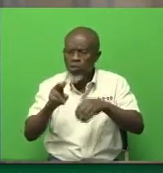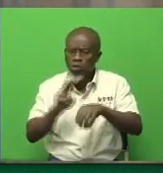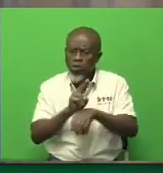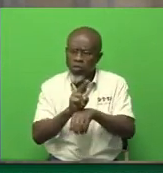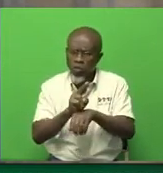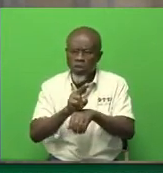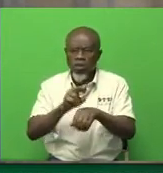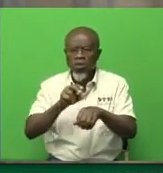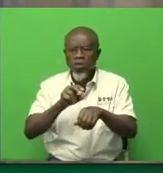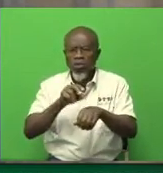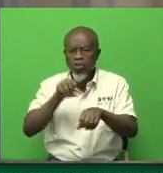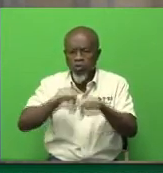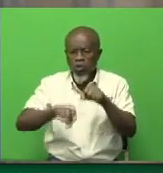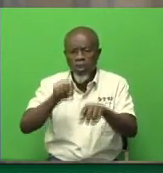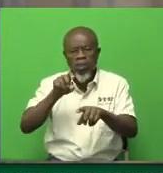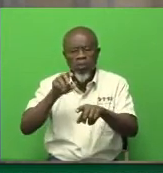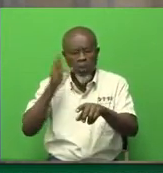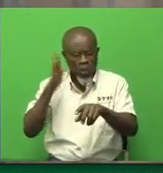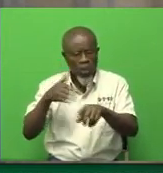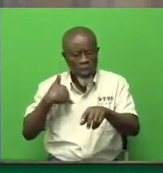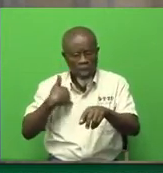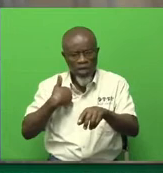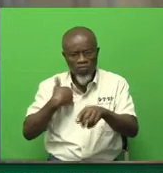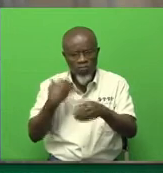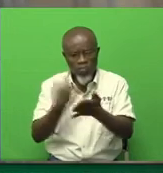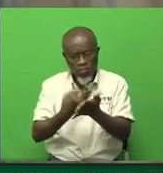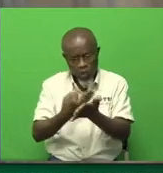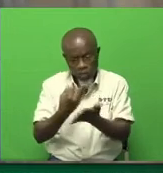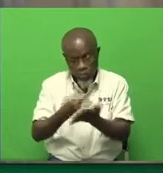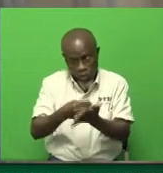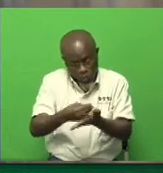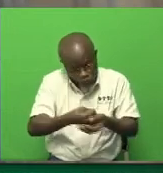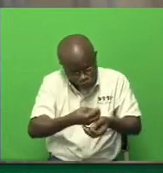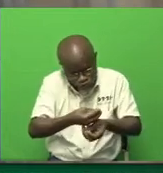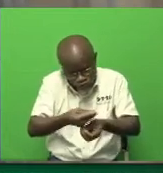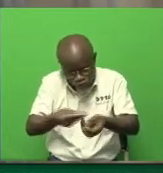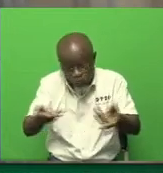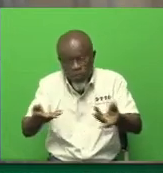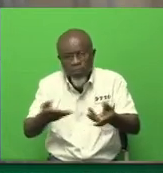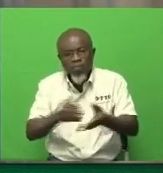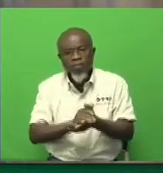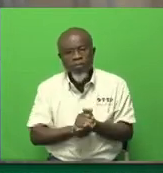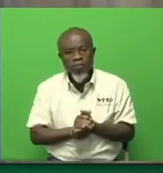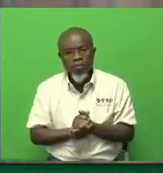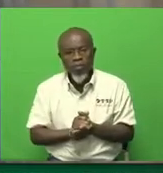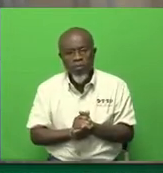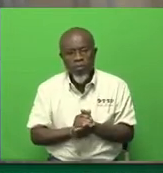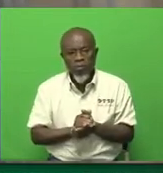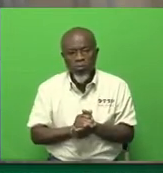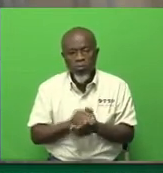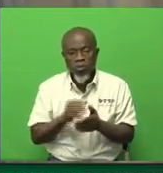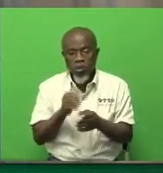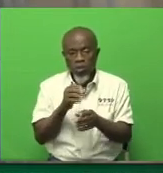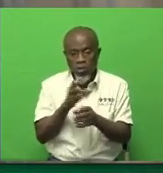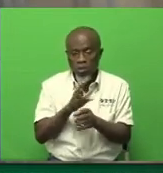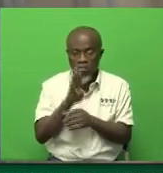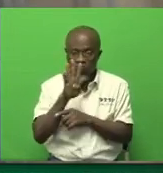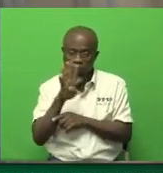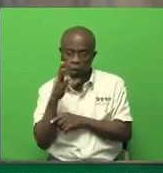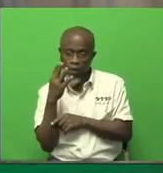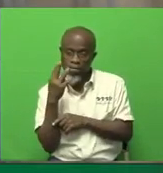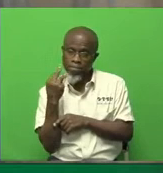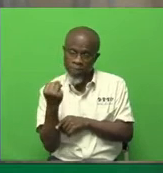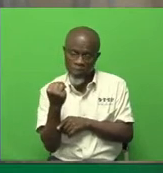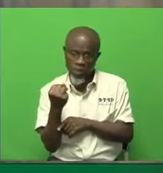challenges the minister spoke of the amount of vat refunds being paid 4 billion but that is beside the point the question is